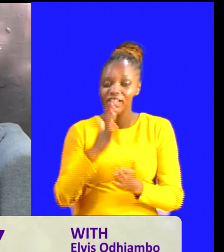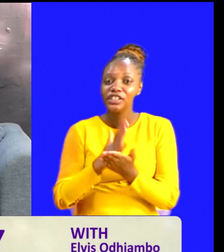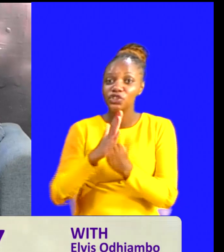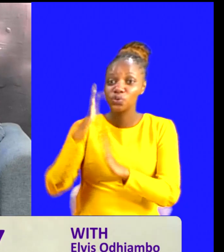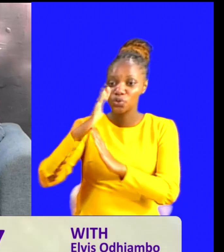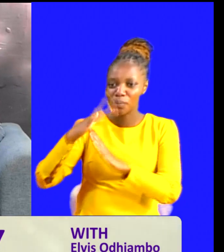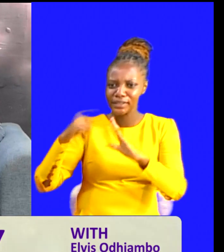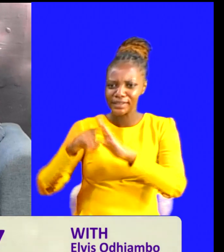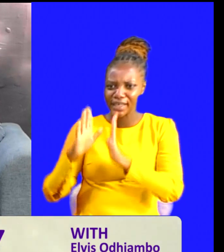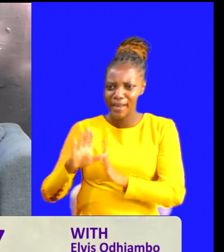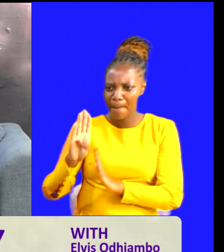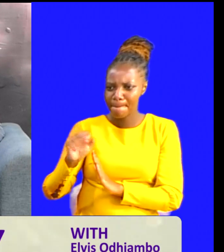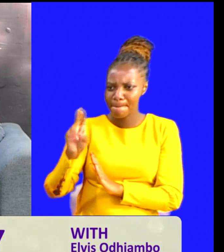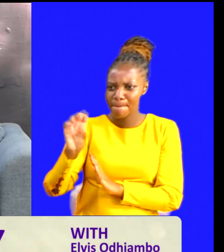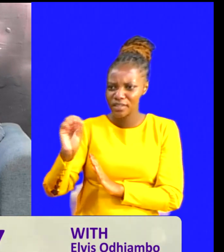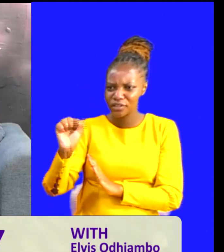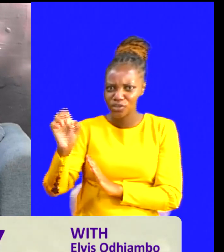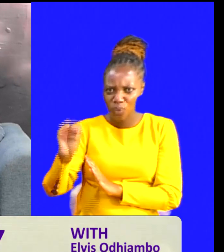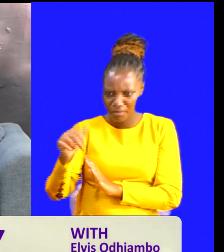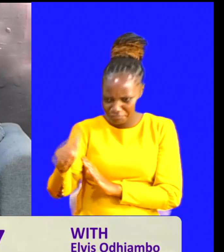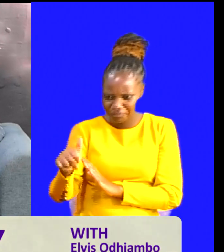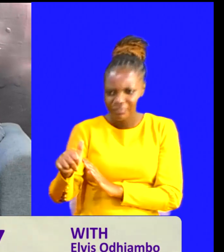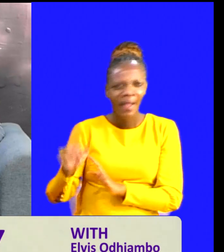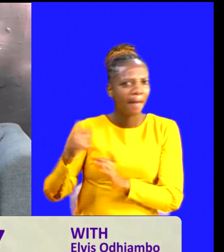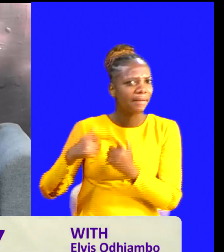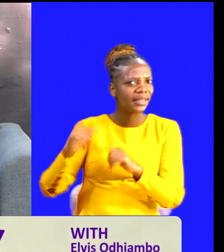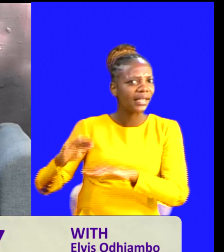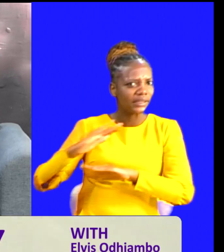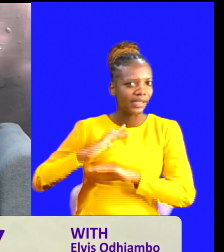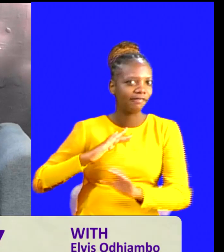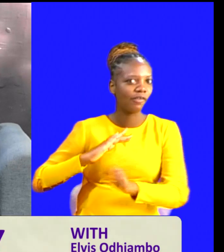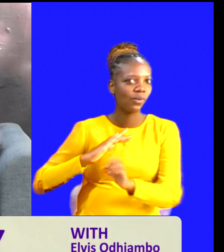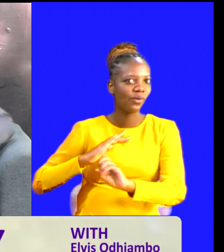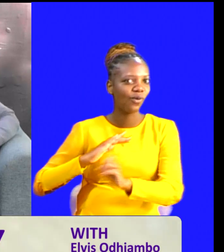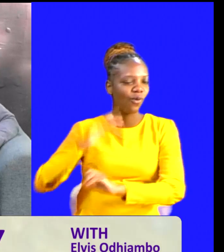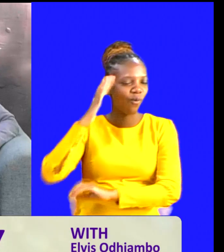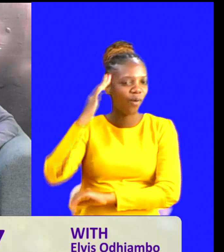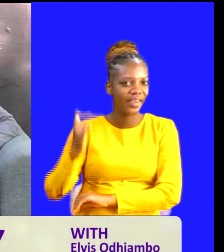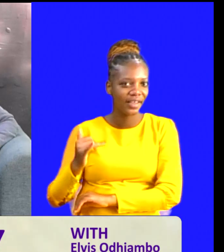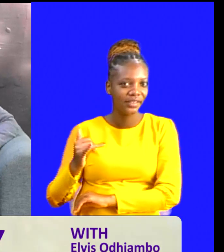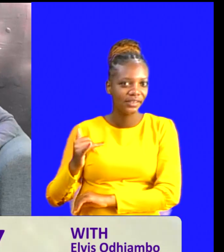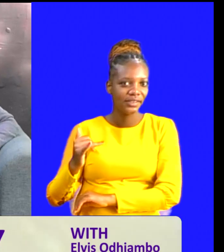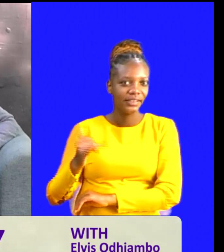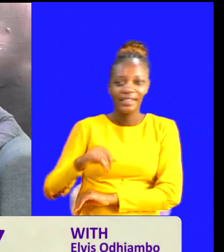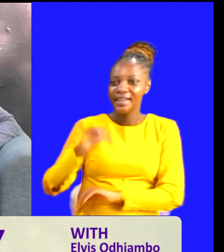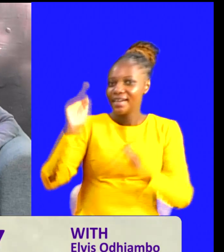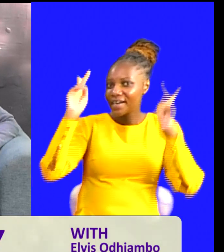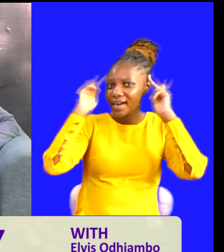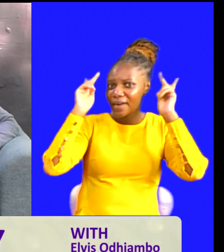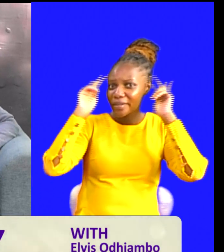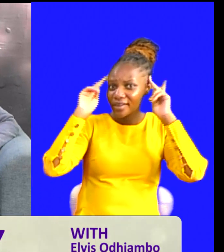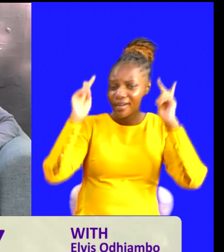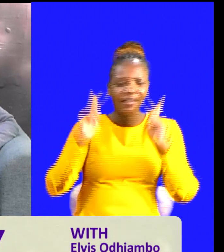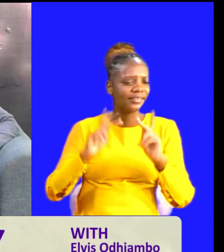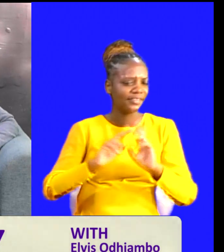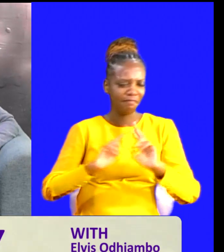Omala was on the score sheet, but you know that was not enough to get a win for them because you know you know Kakamega Homeboyz are a